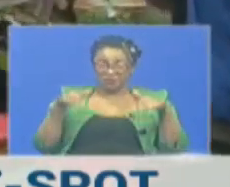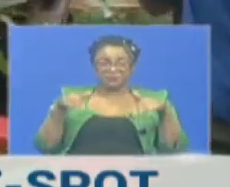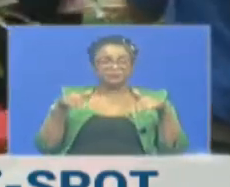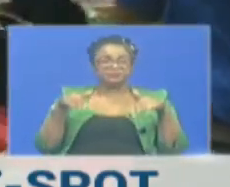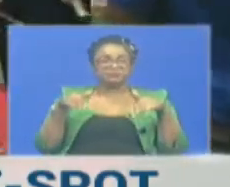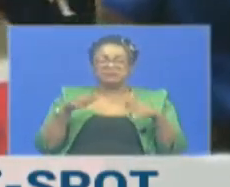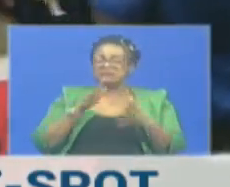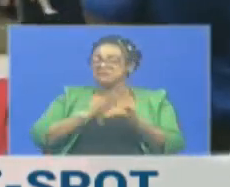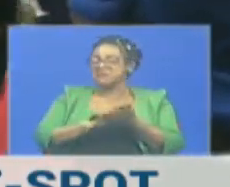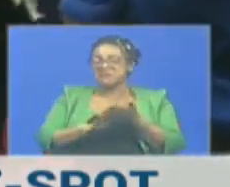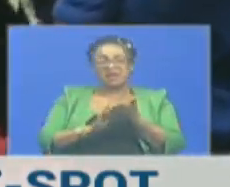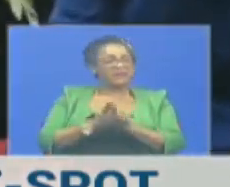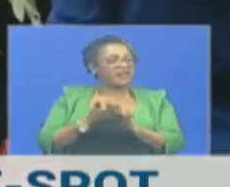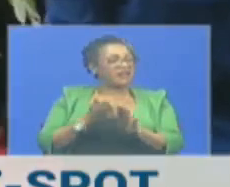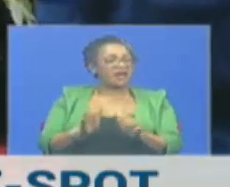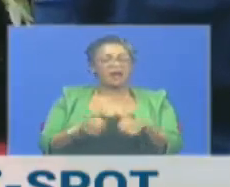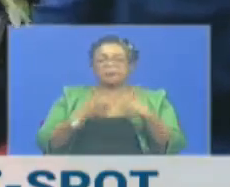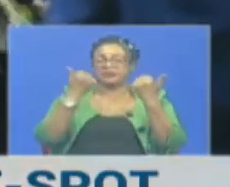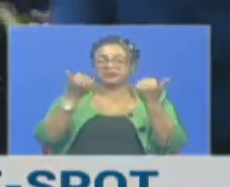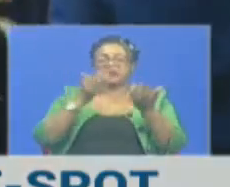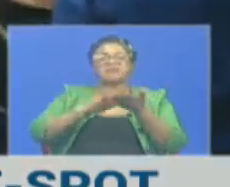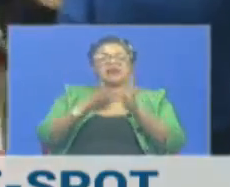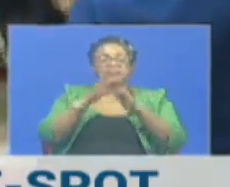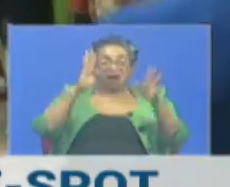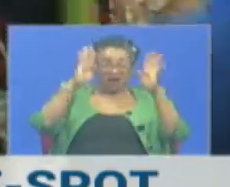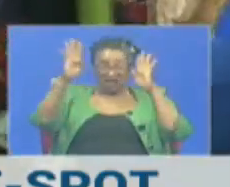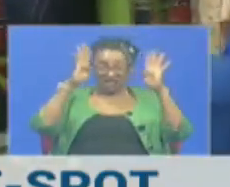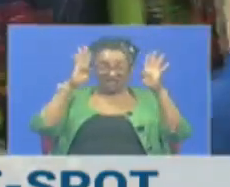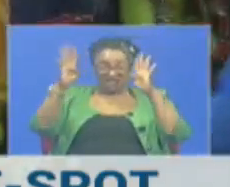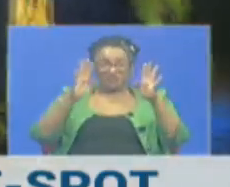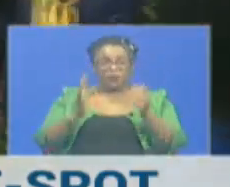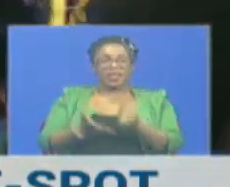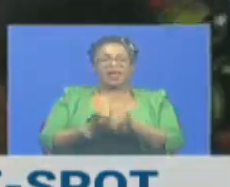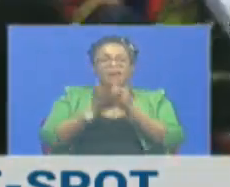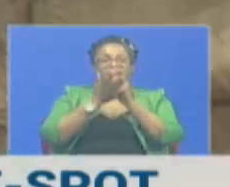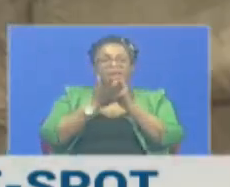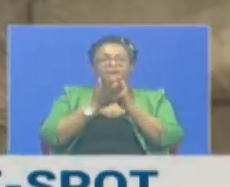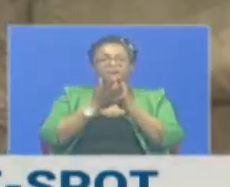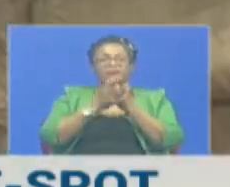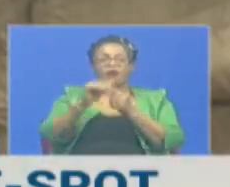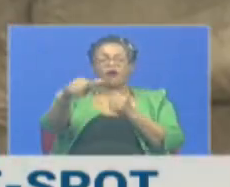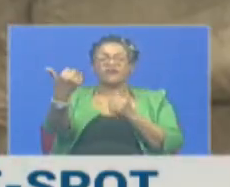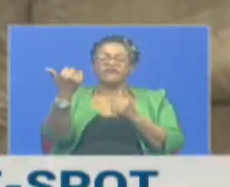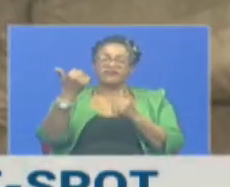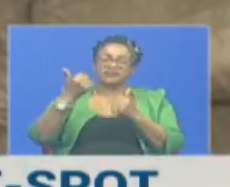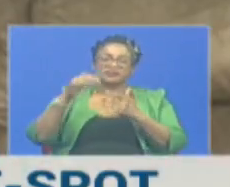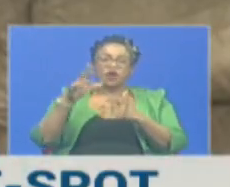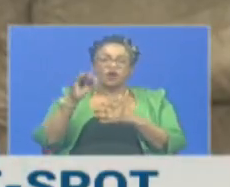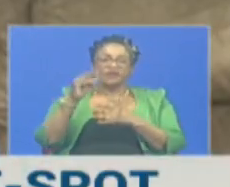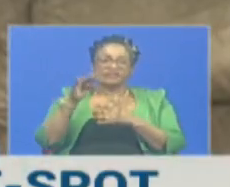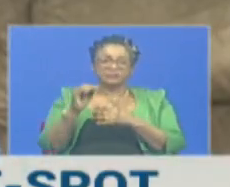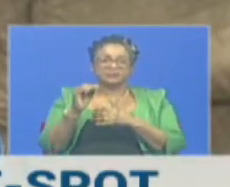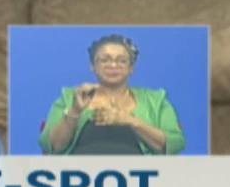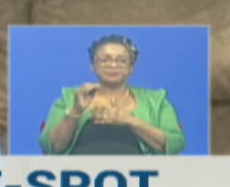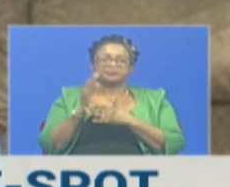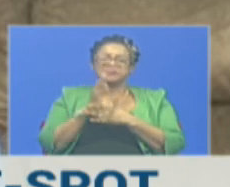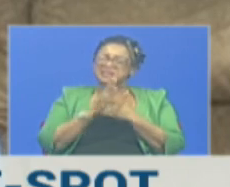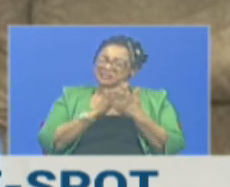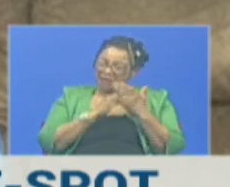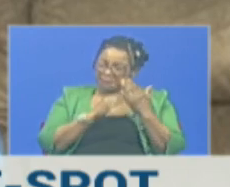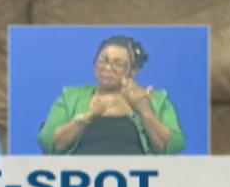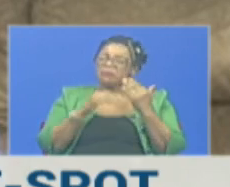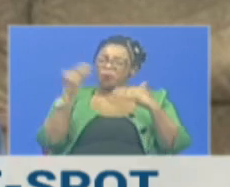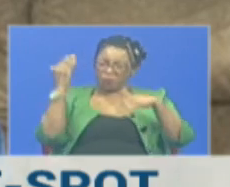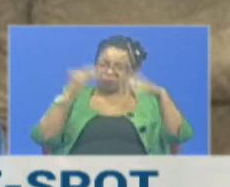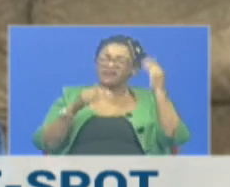fruit, they get creative, at times with the help of law enforcement. Many of these students are highly technical, highly qualified.